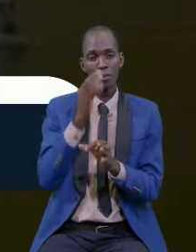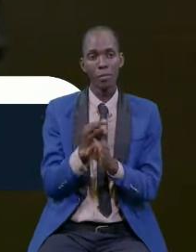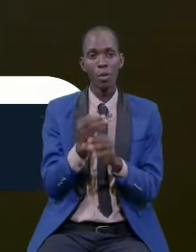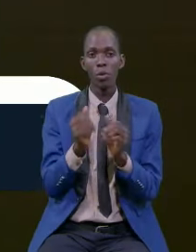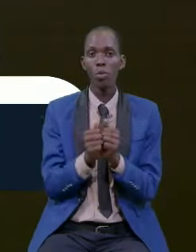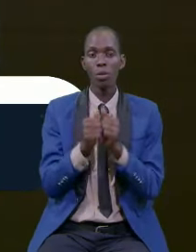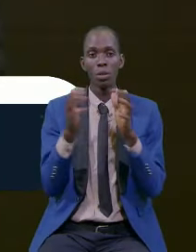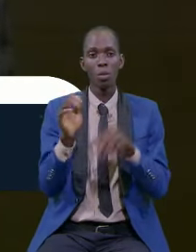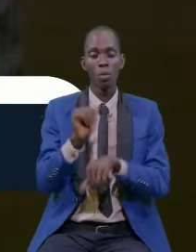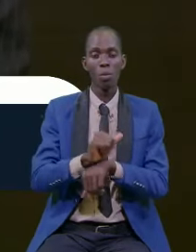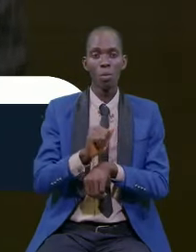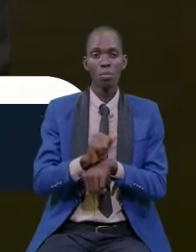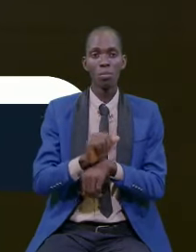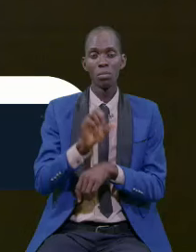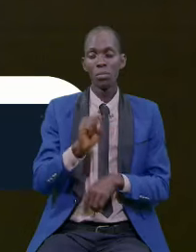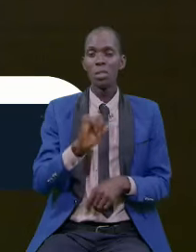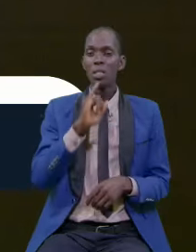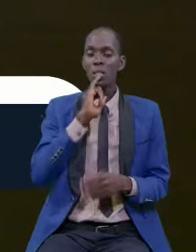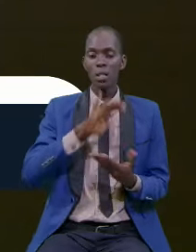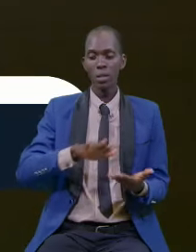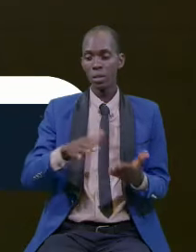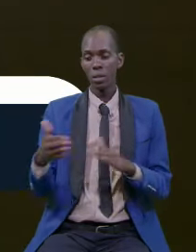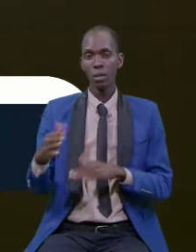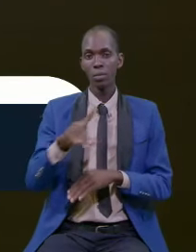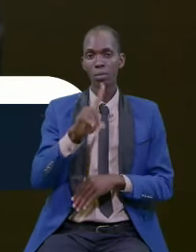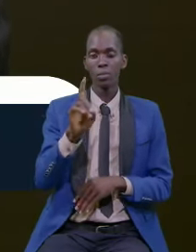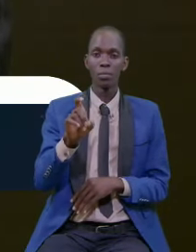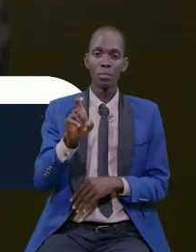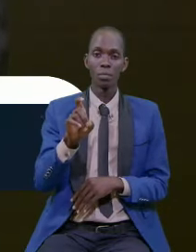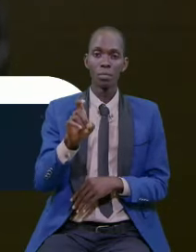without works is dead?